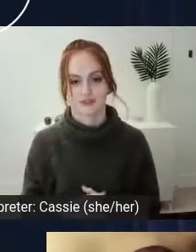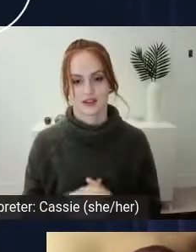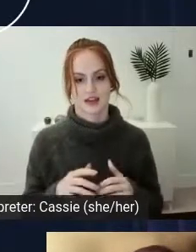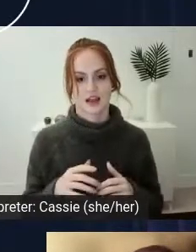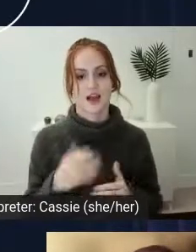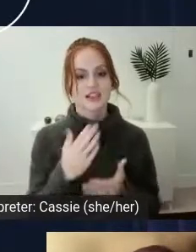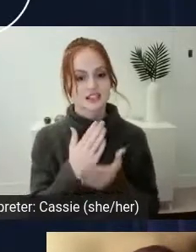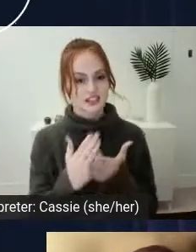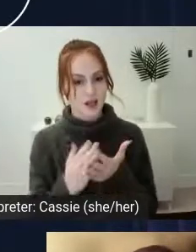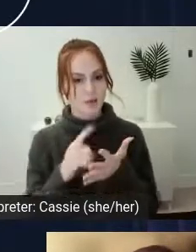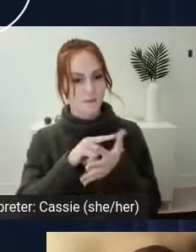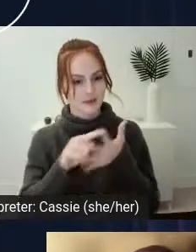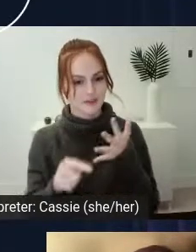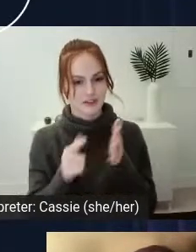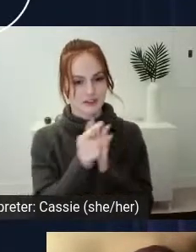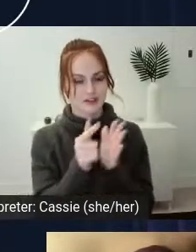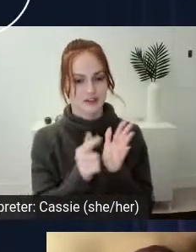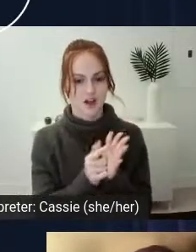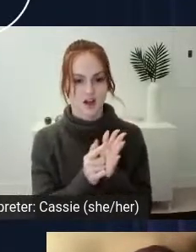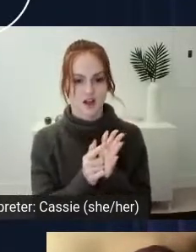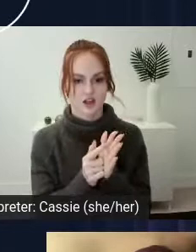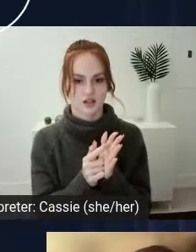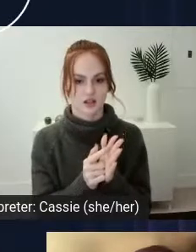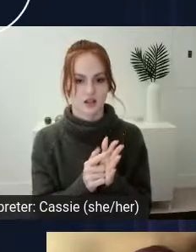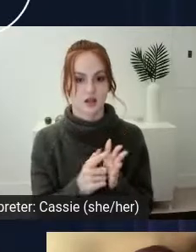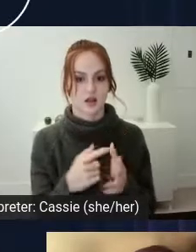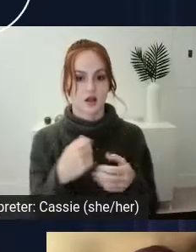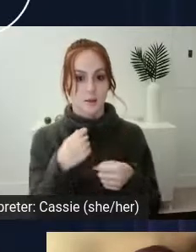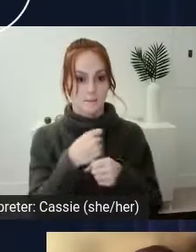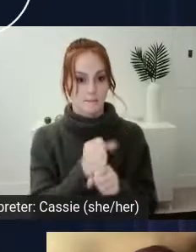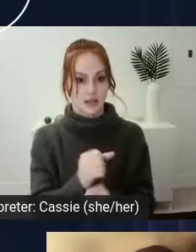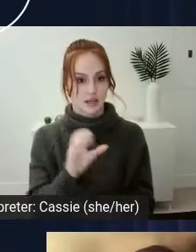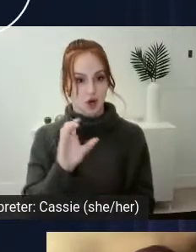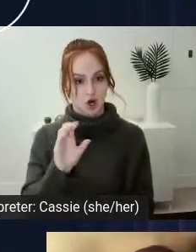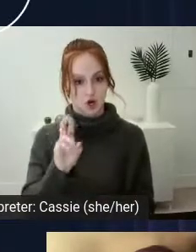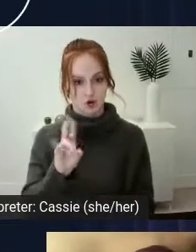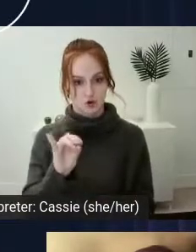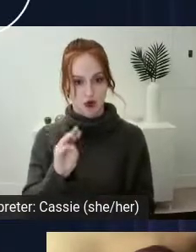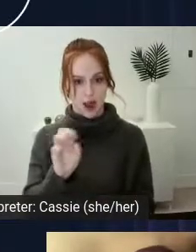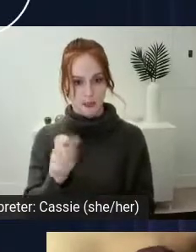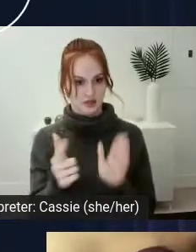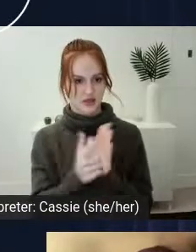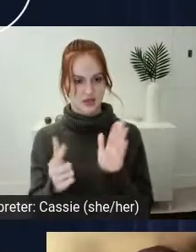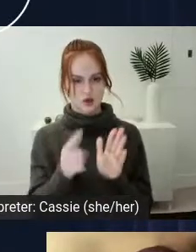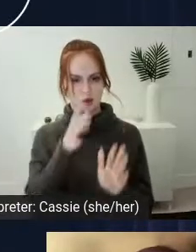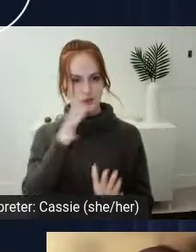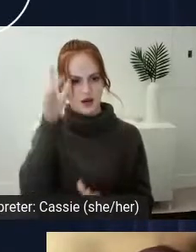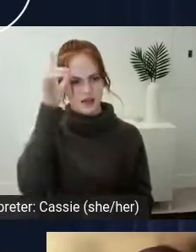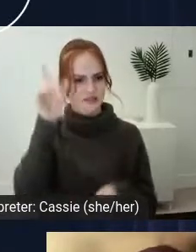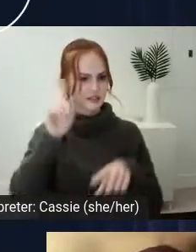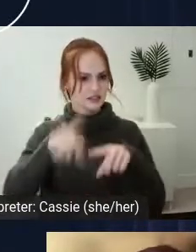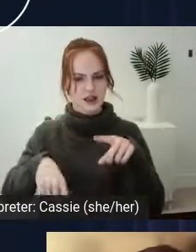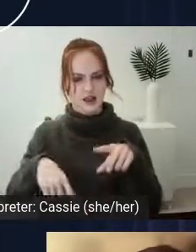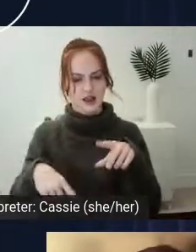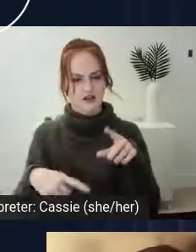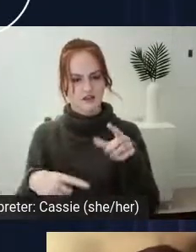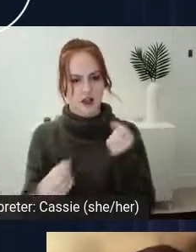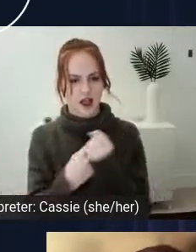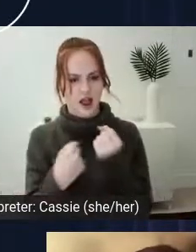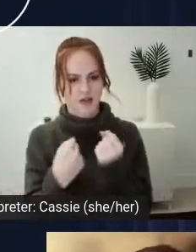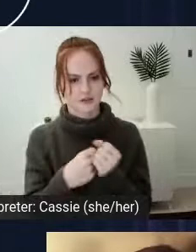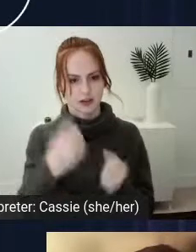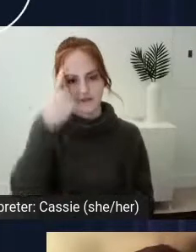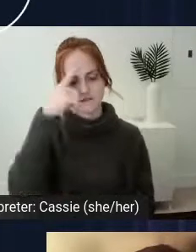And some of these laws go as far as to make it a crime for parents to advocate for their children to receive gender-affirming